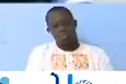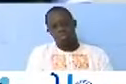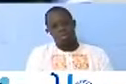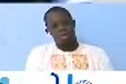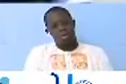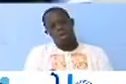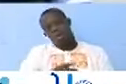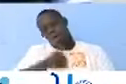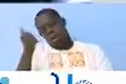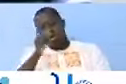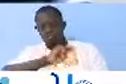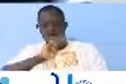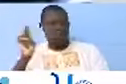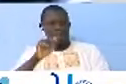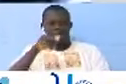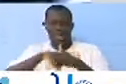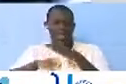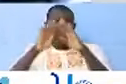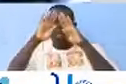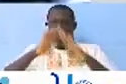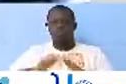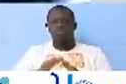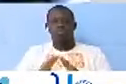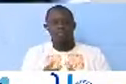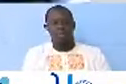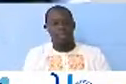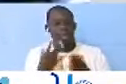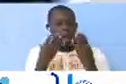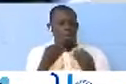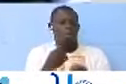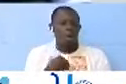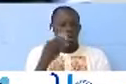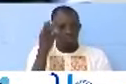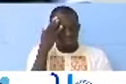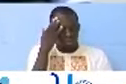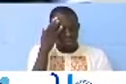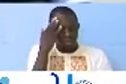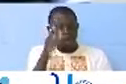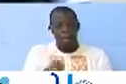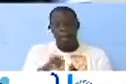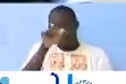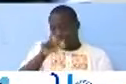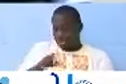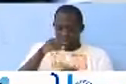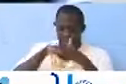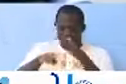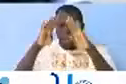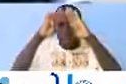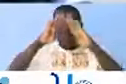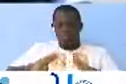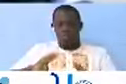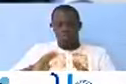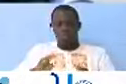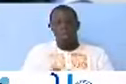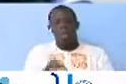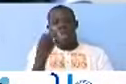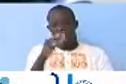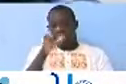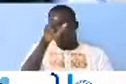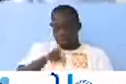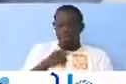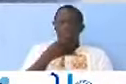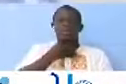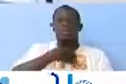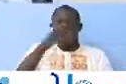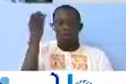tra bunkono. One was not in the room. Was no lonyame. How did I know that? Ombe bunkono. The one that was in the room. Na urda. When the